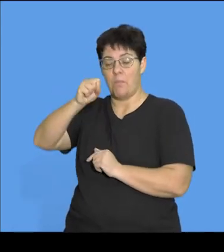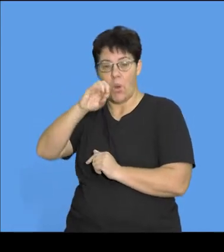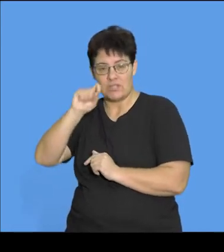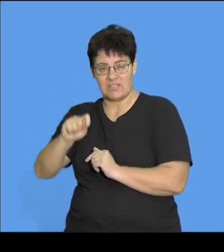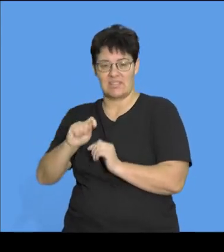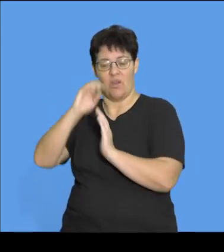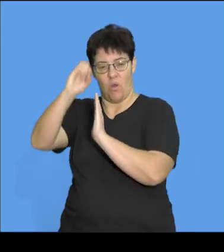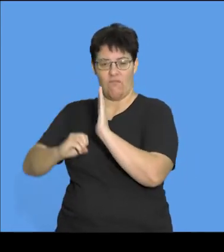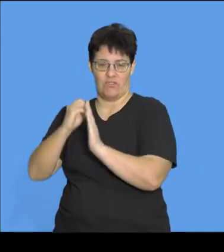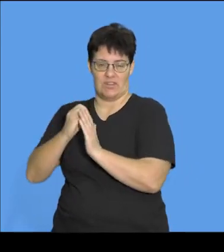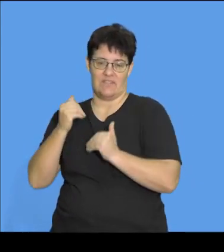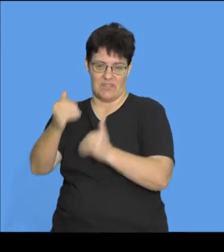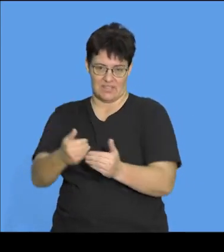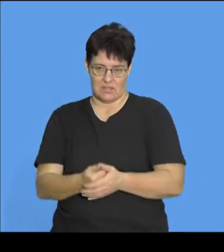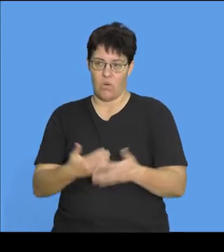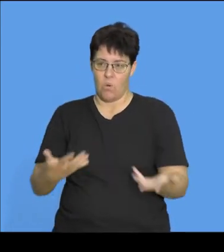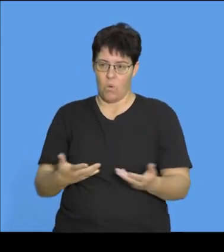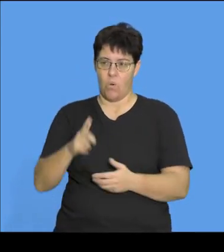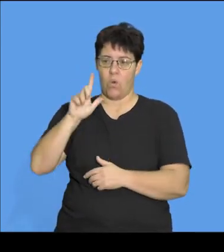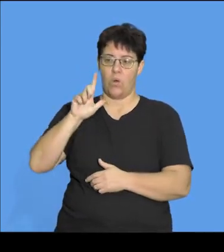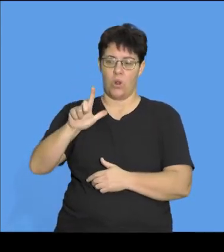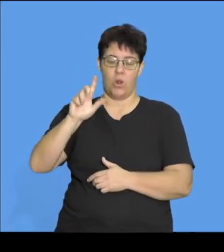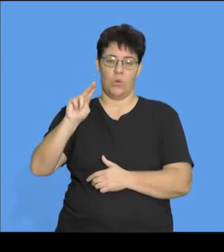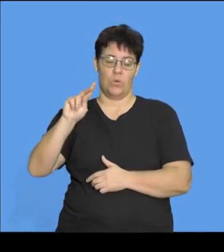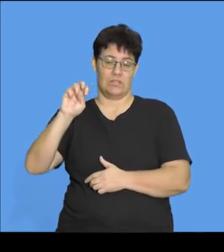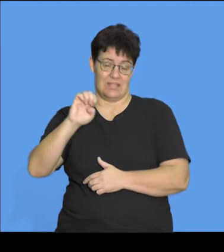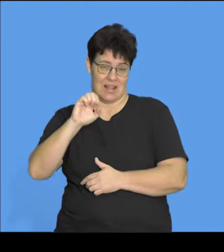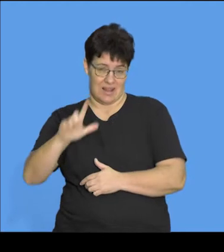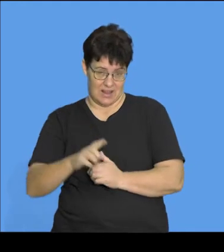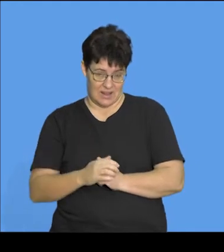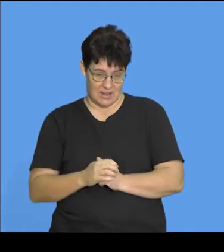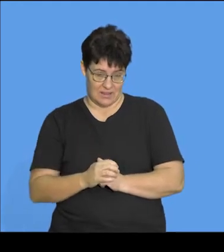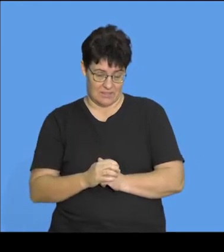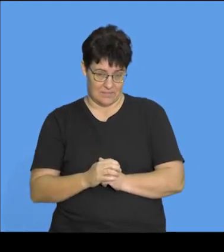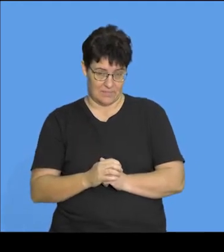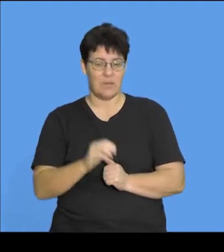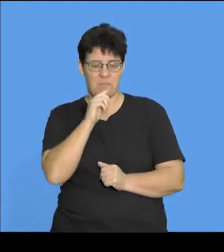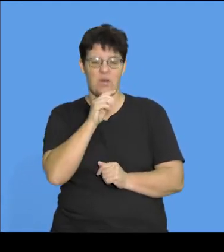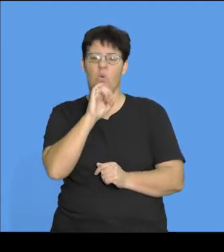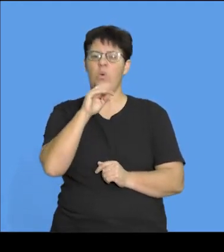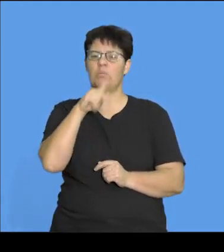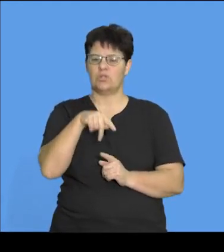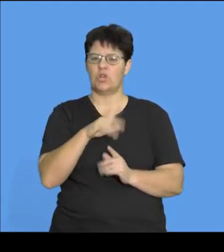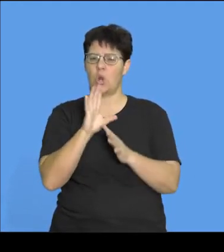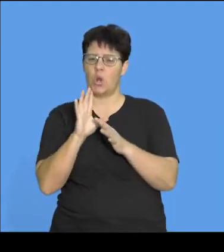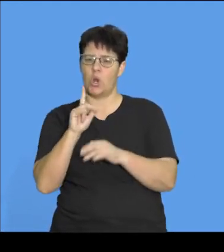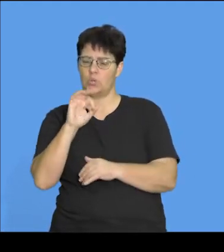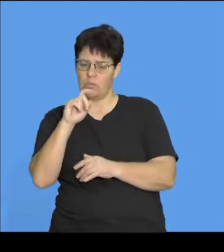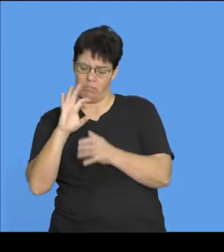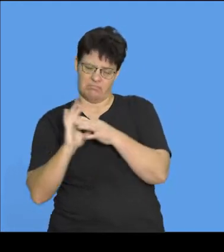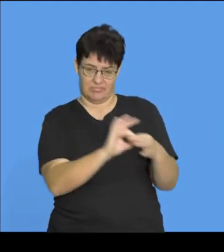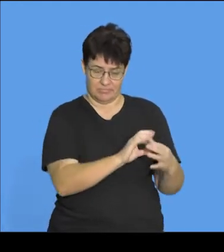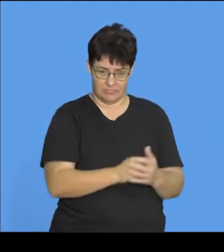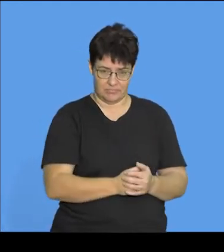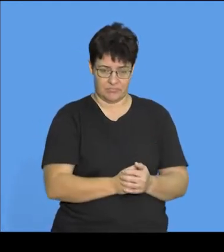post-ovulatory phase or the luteal phase, and this is with reference to the corpus luteum. When we look at the